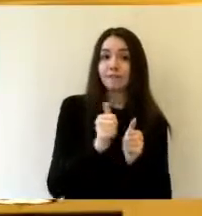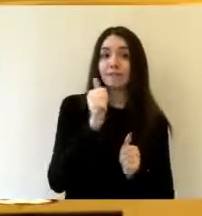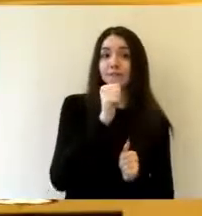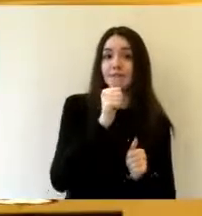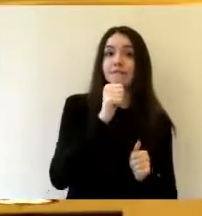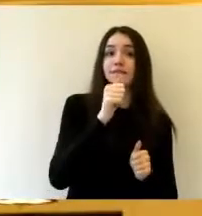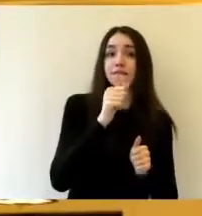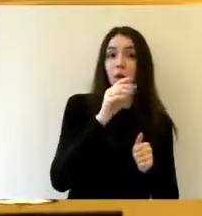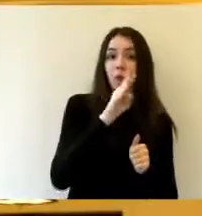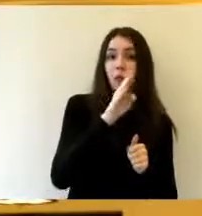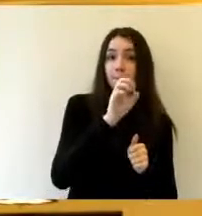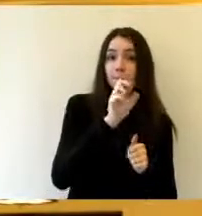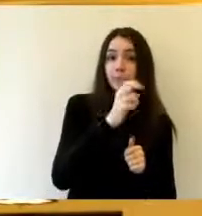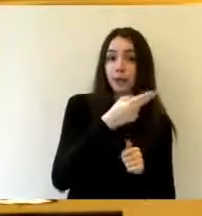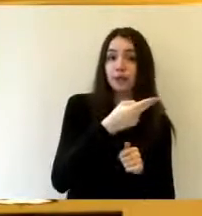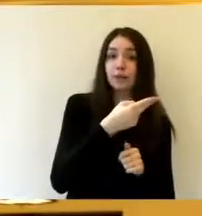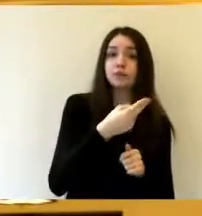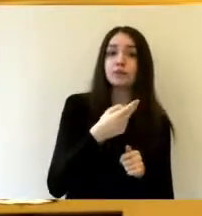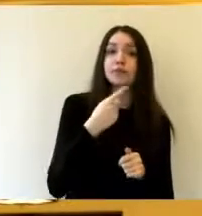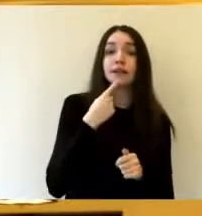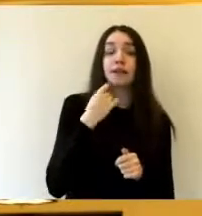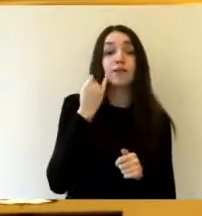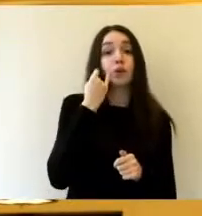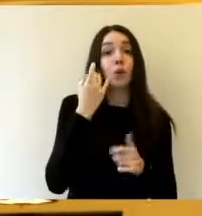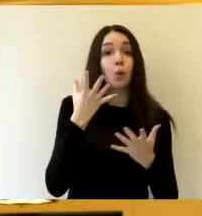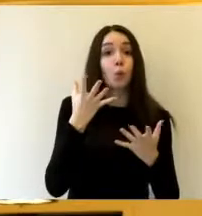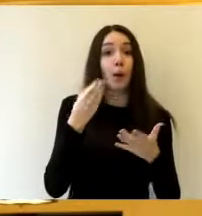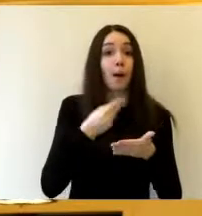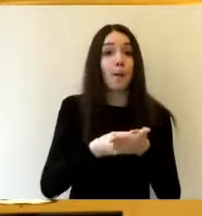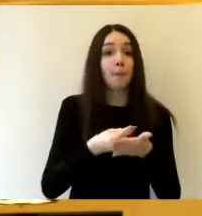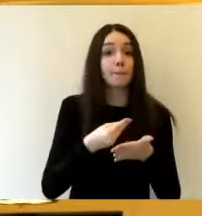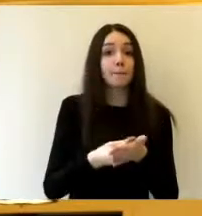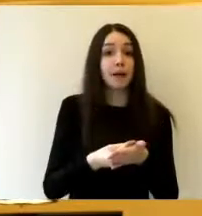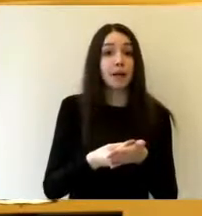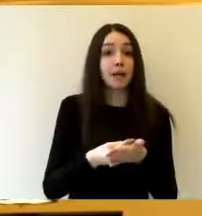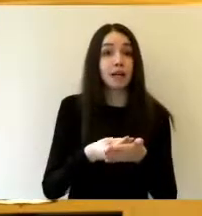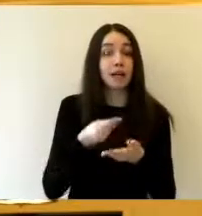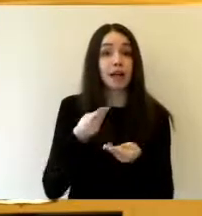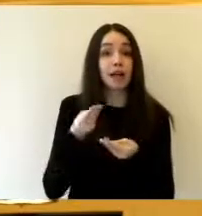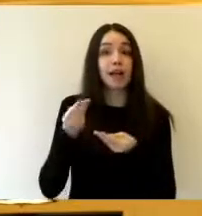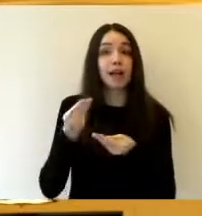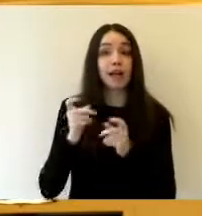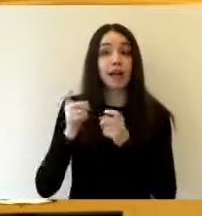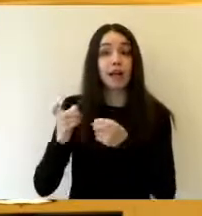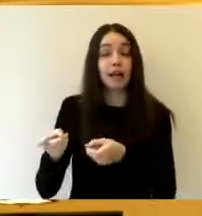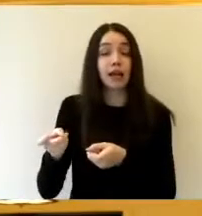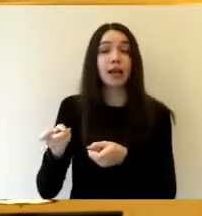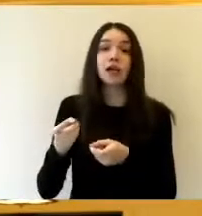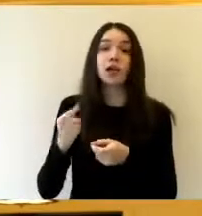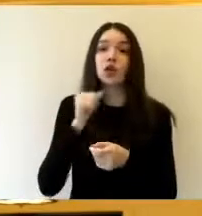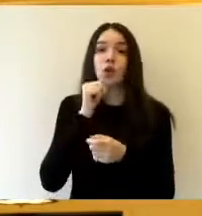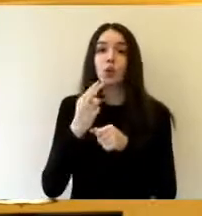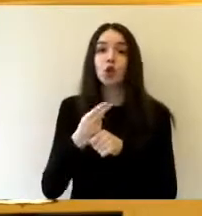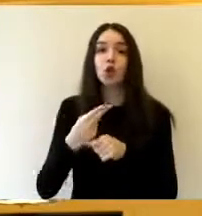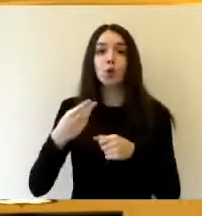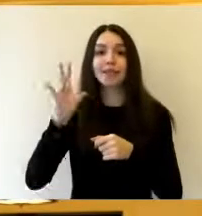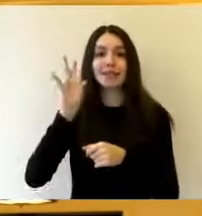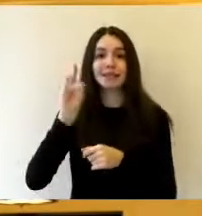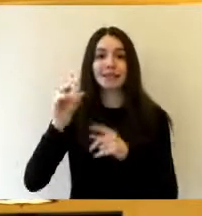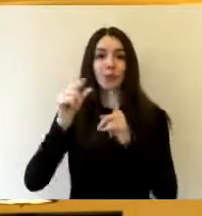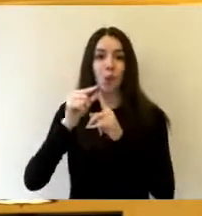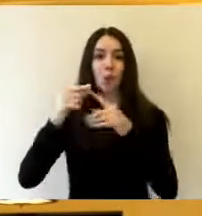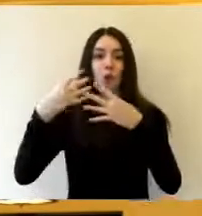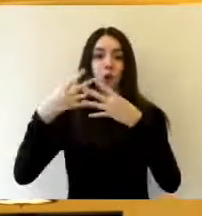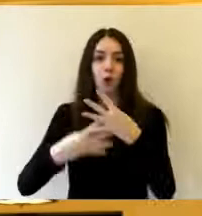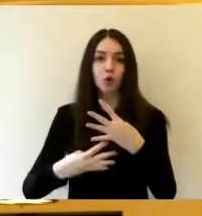our money and your congressional justification funding forms, don't use these words. And I think it's very easy to read between the